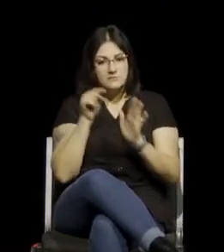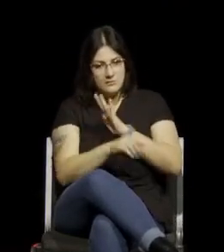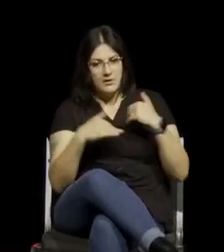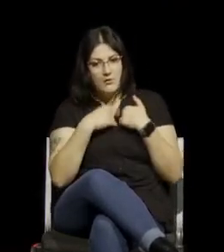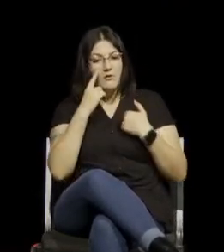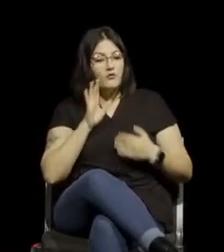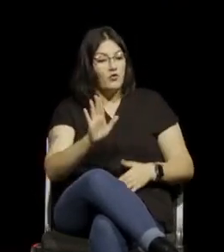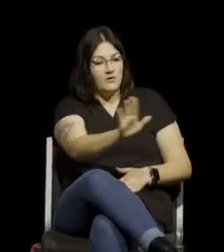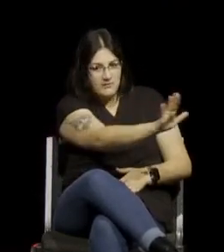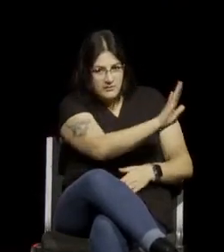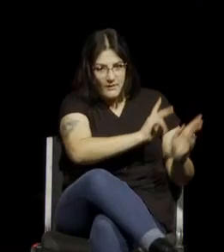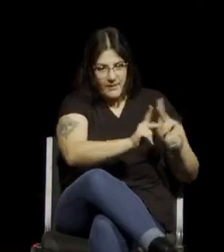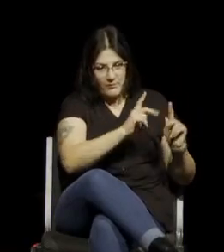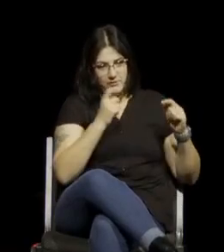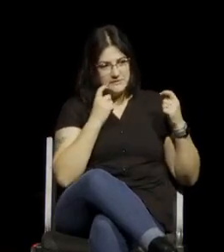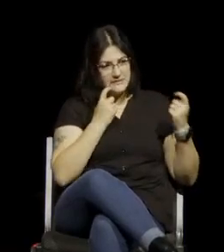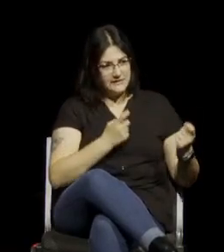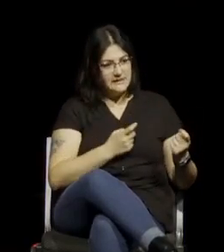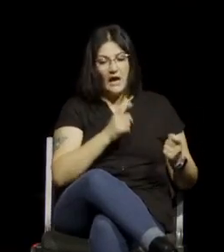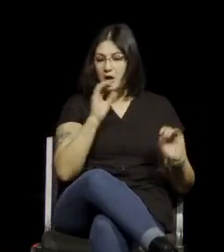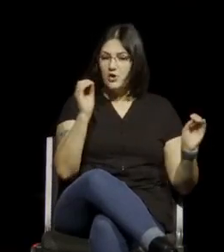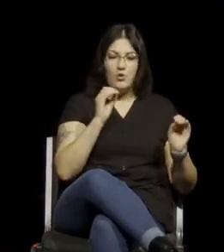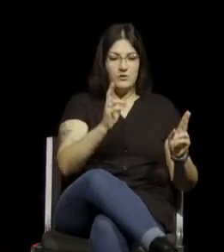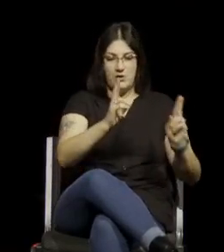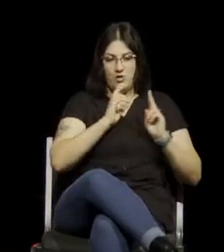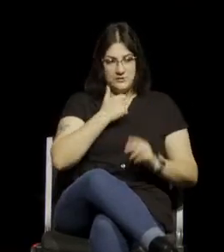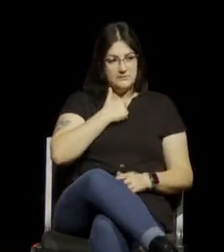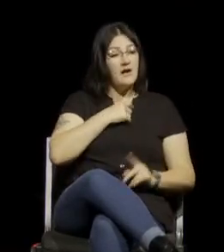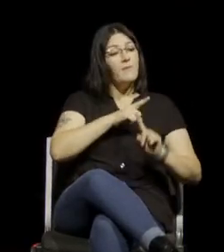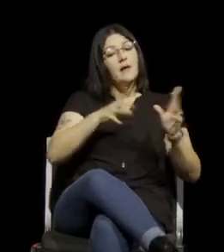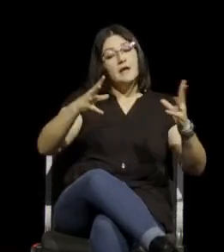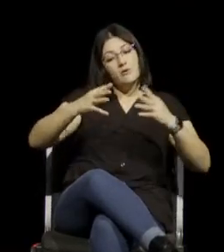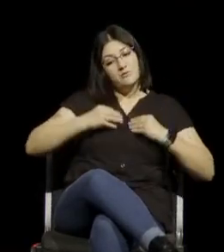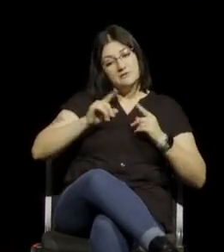people. And no one takes that honor on himself, but